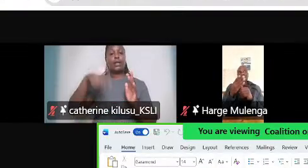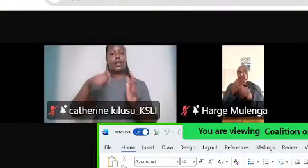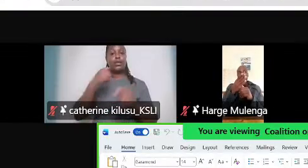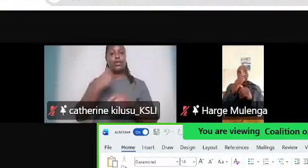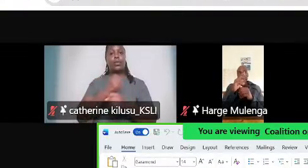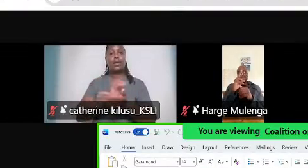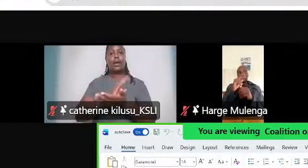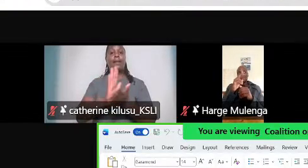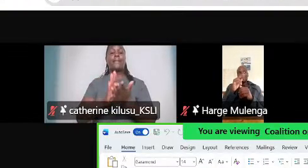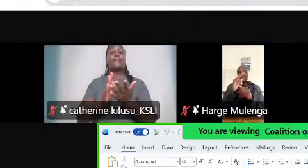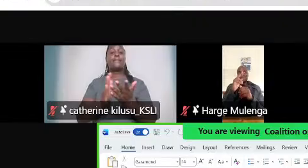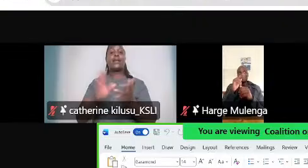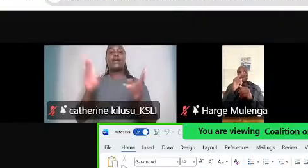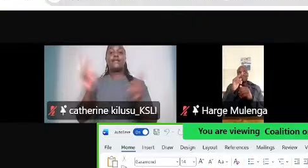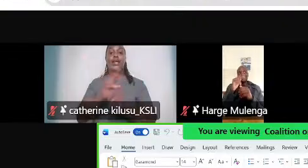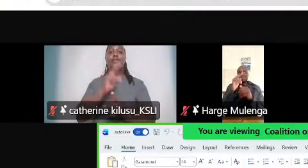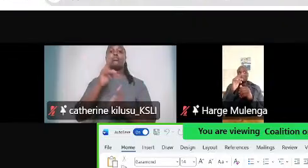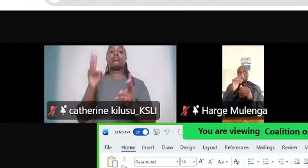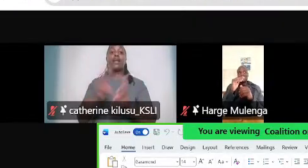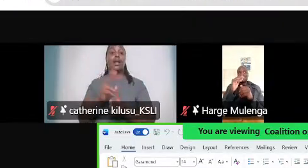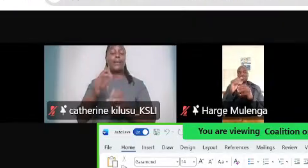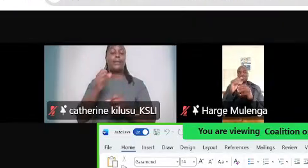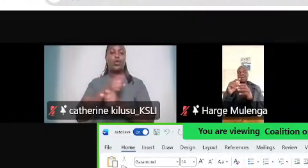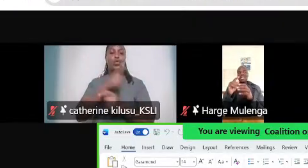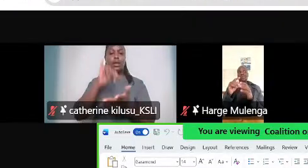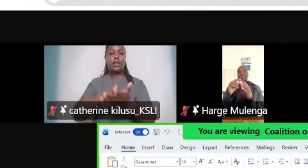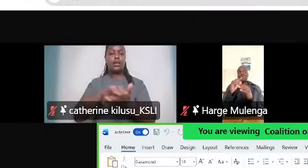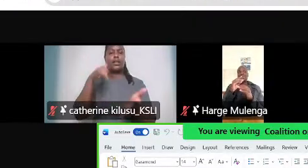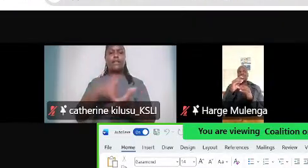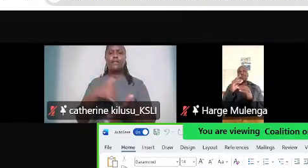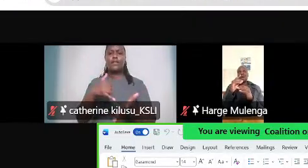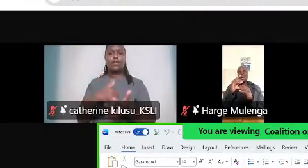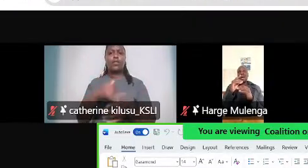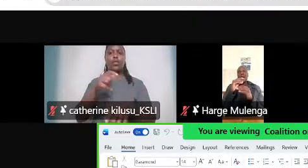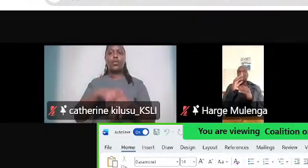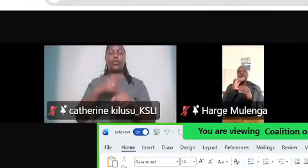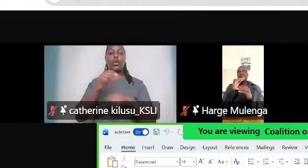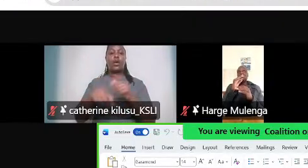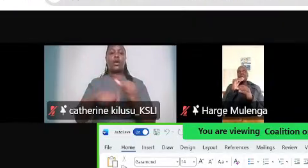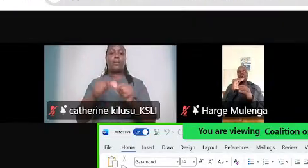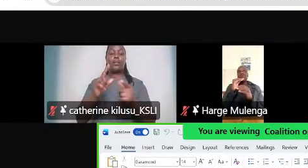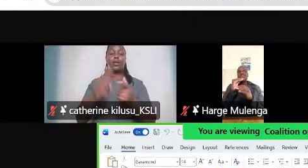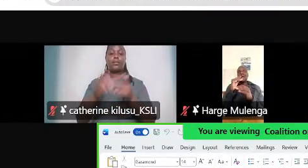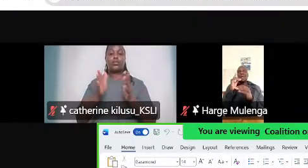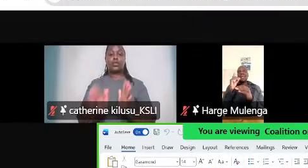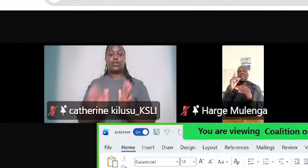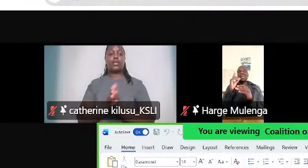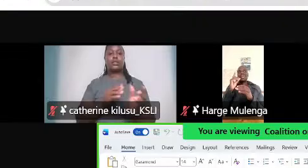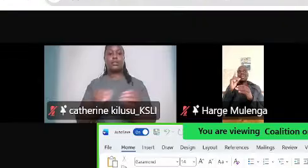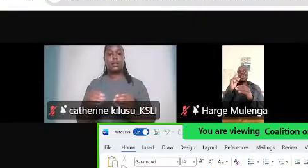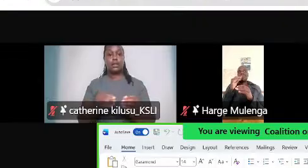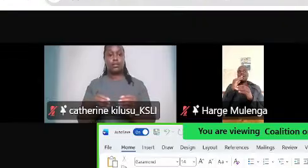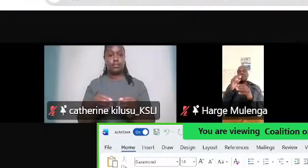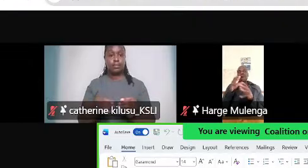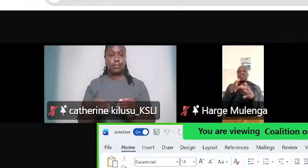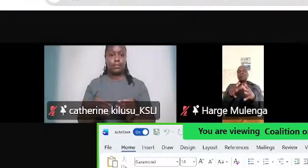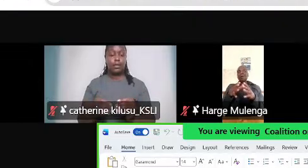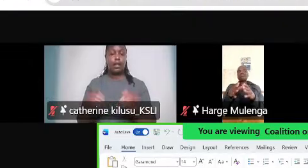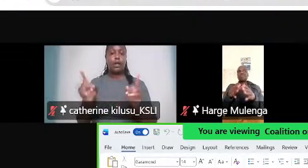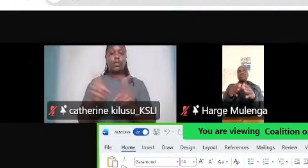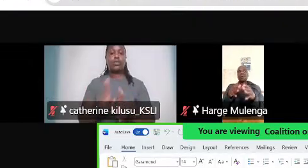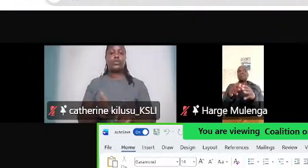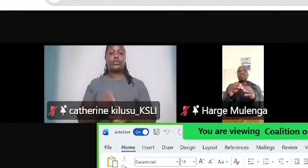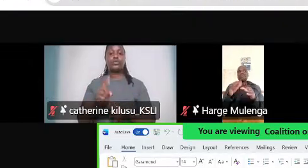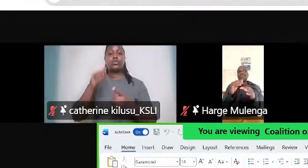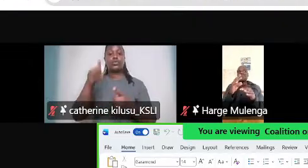to inclusive of persons with psychosocial disabilities. They follow under the underrepresented groups